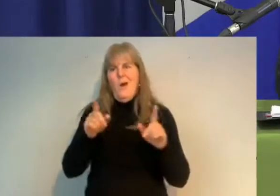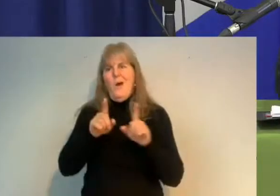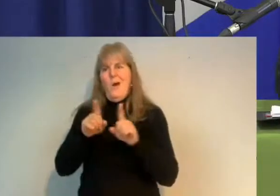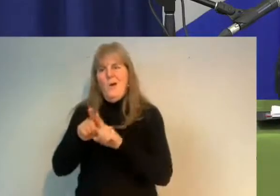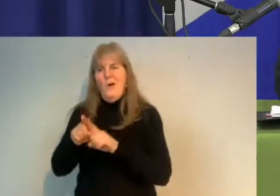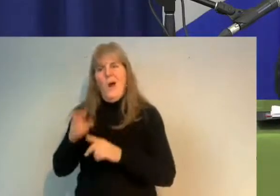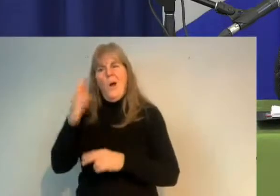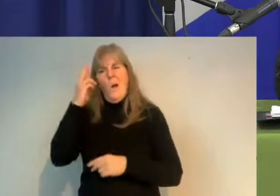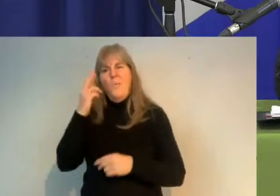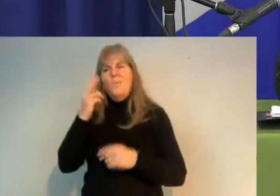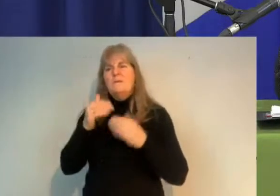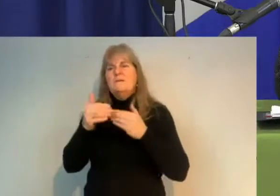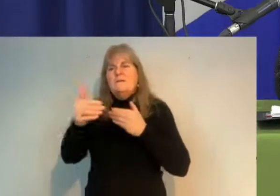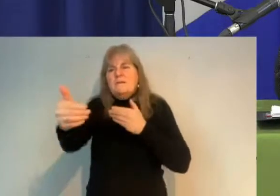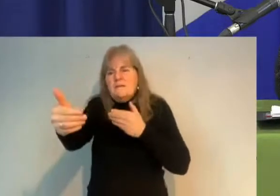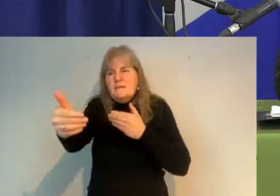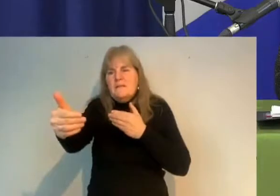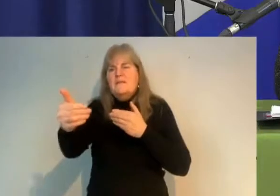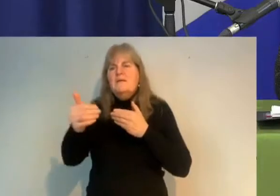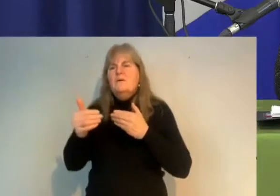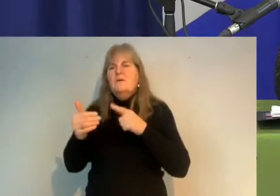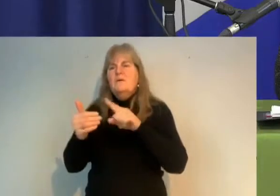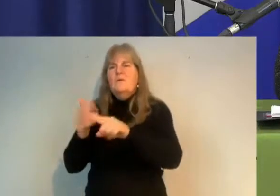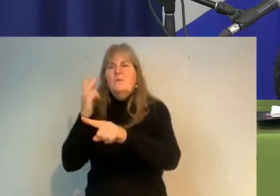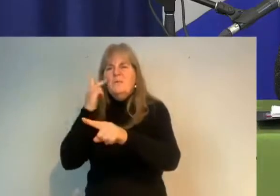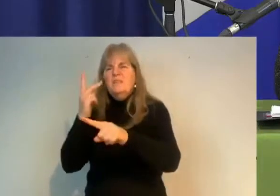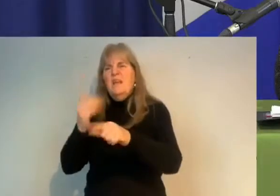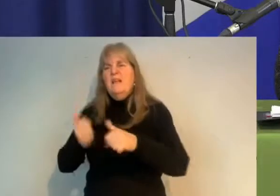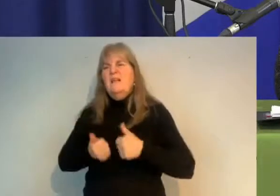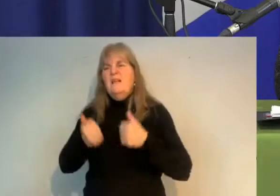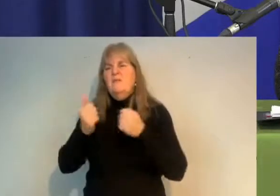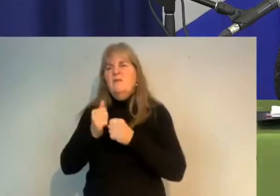this is the next step forward in living with COVID-19.